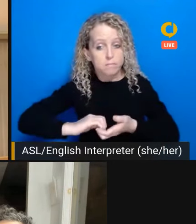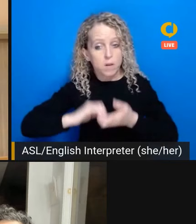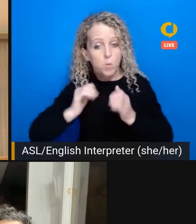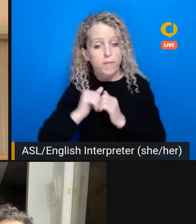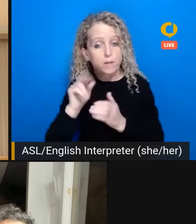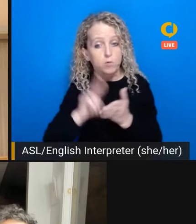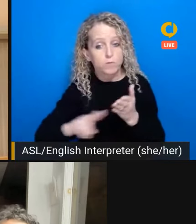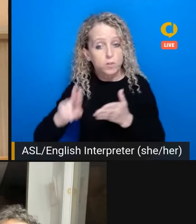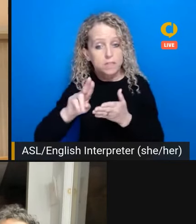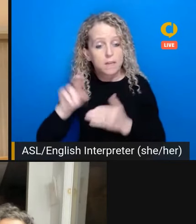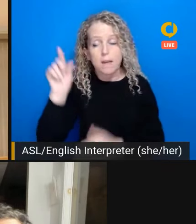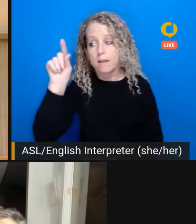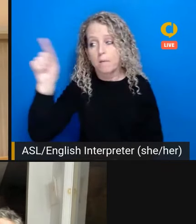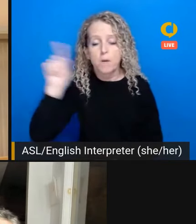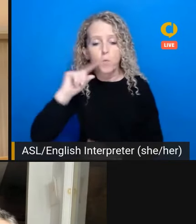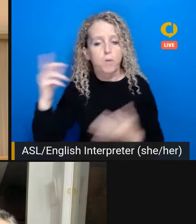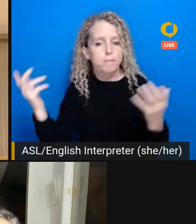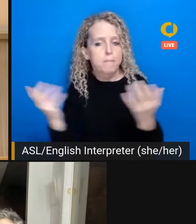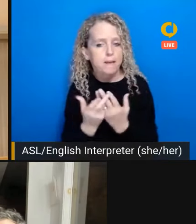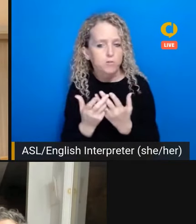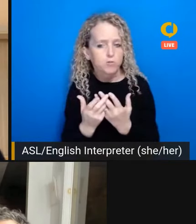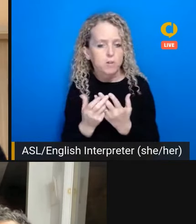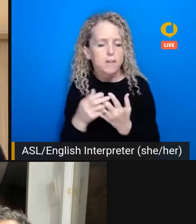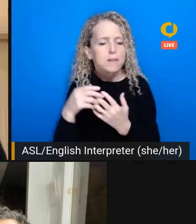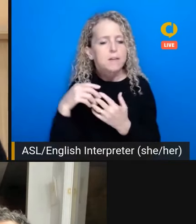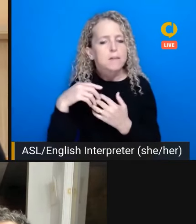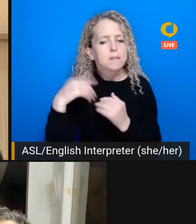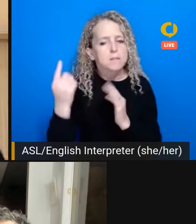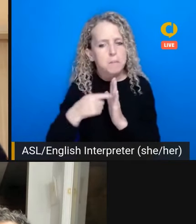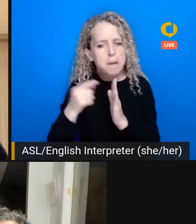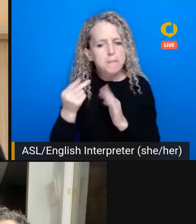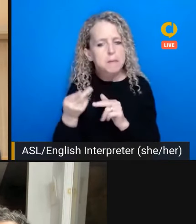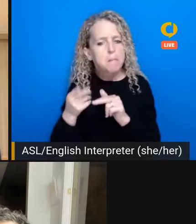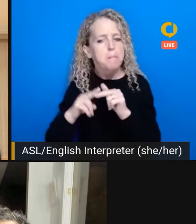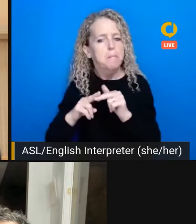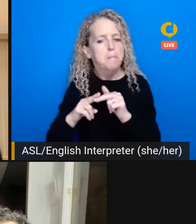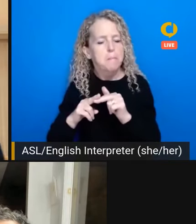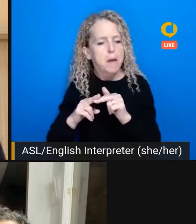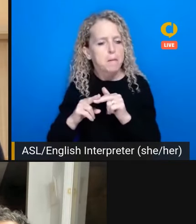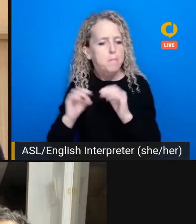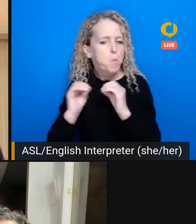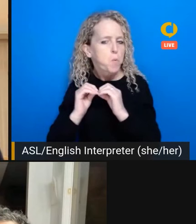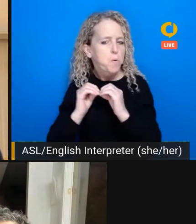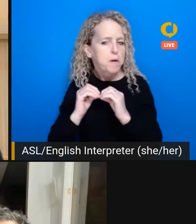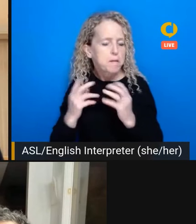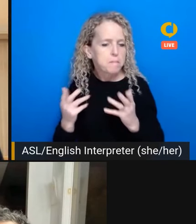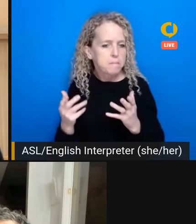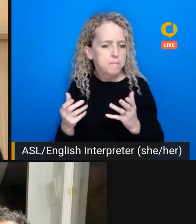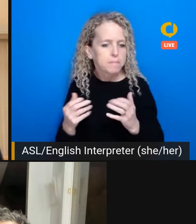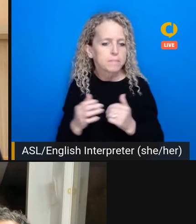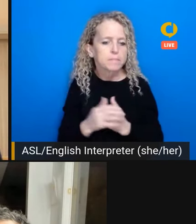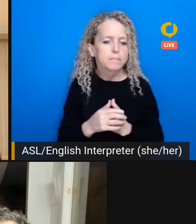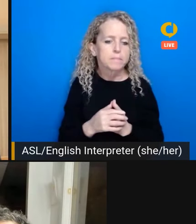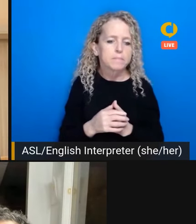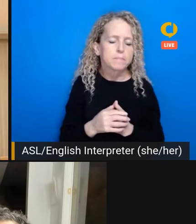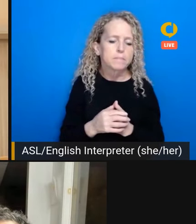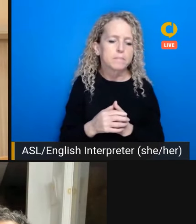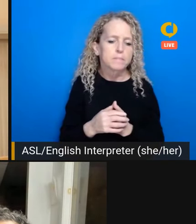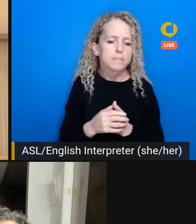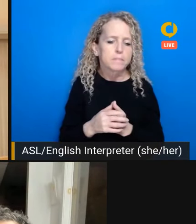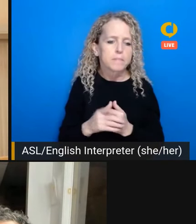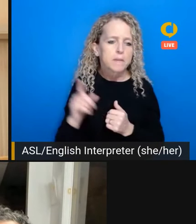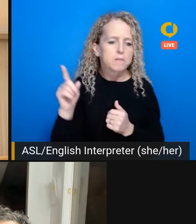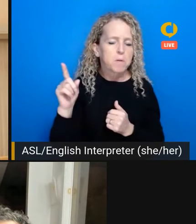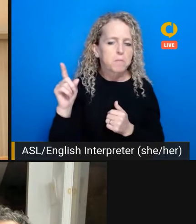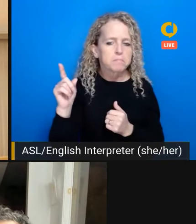matches that money. Sometimes it matches a bit more. Sometimes it's like two-thirds to your half. But basically, the government matches money